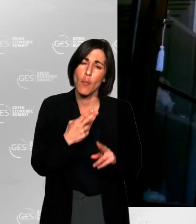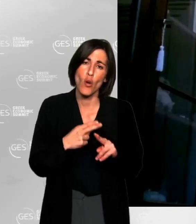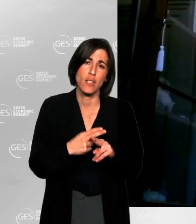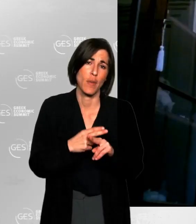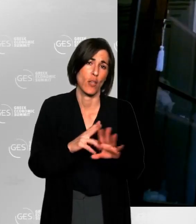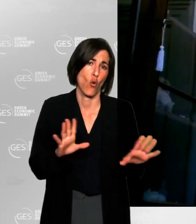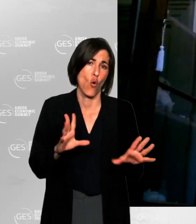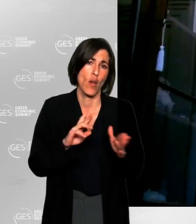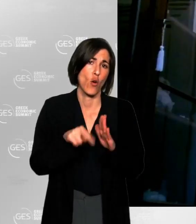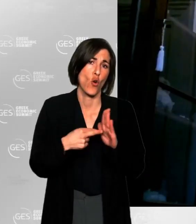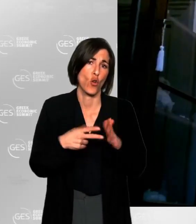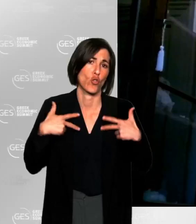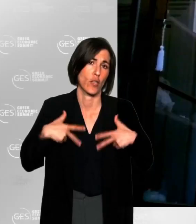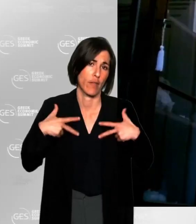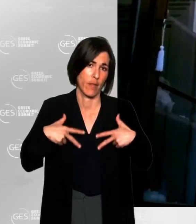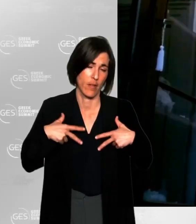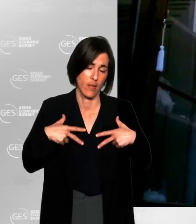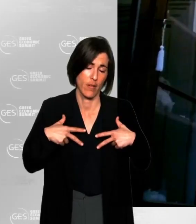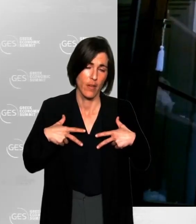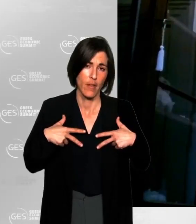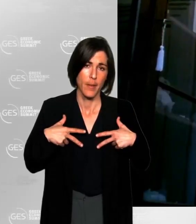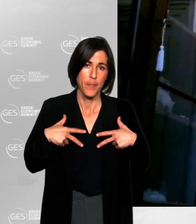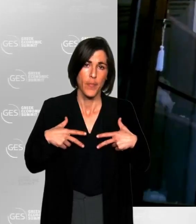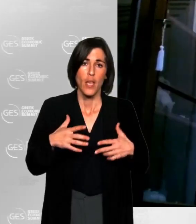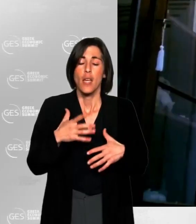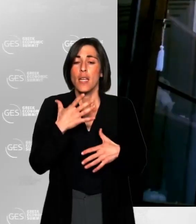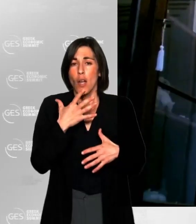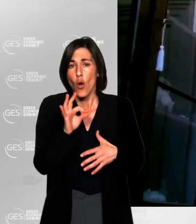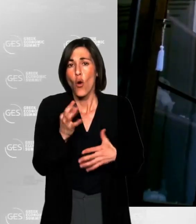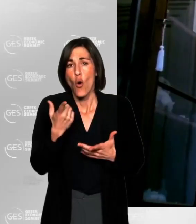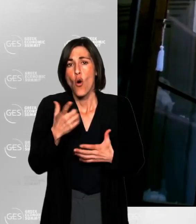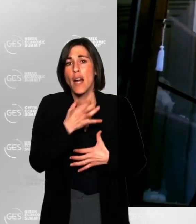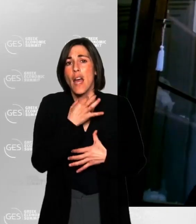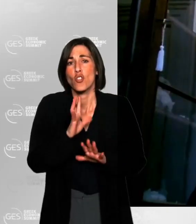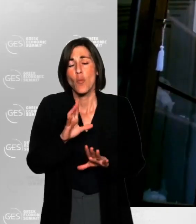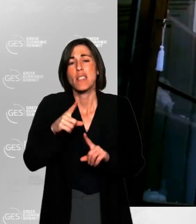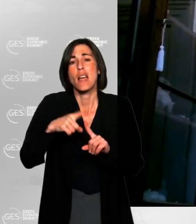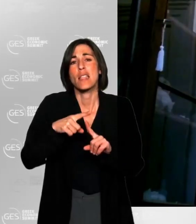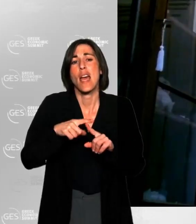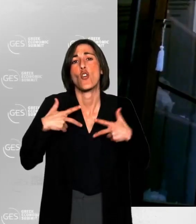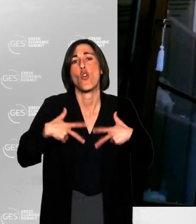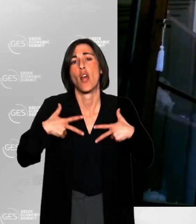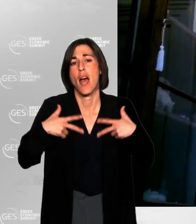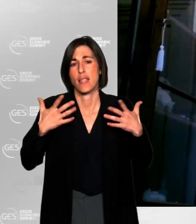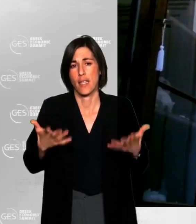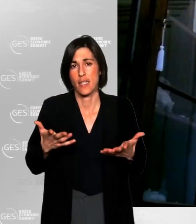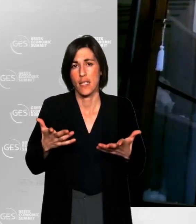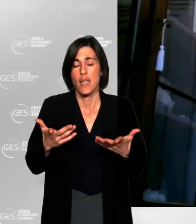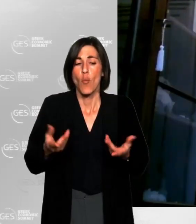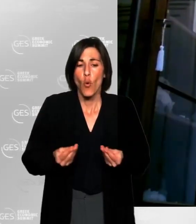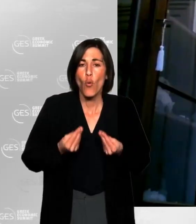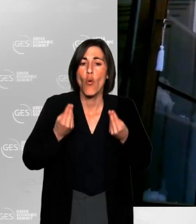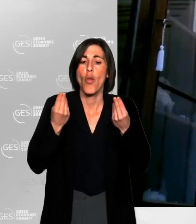technocrats to apply this, but not leave it in the hands of politicians. But obviously, politicians will have the